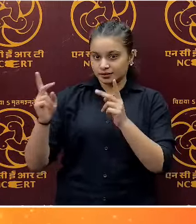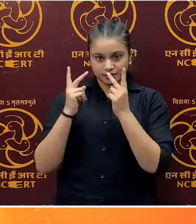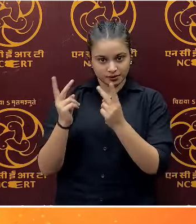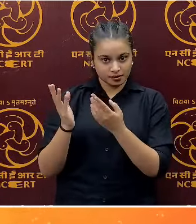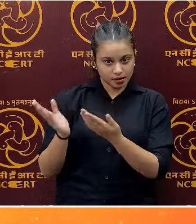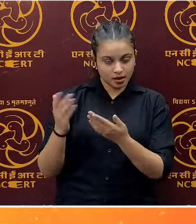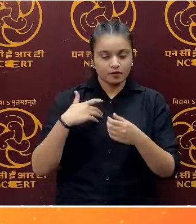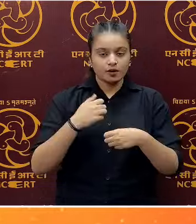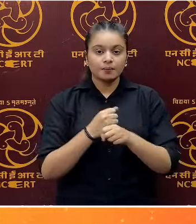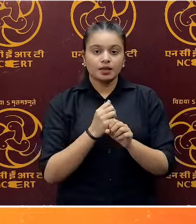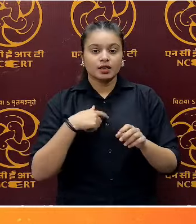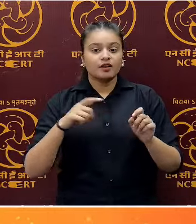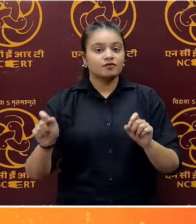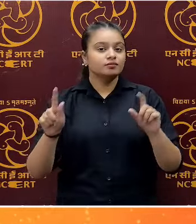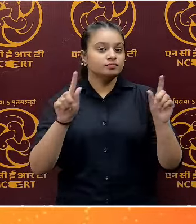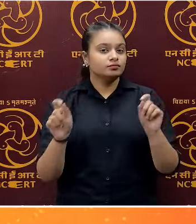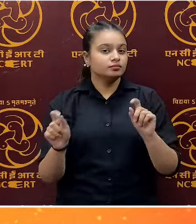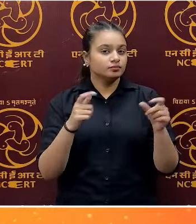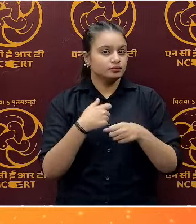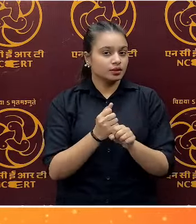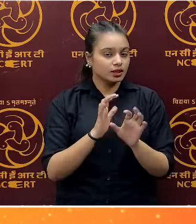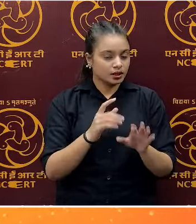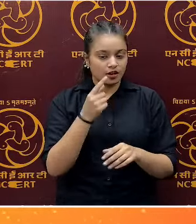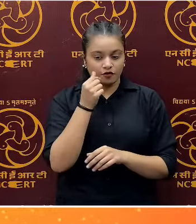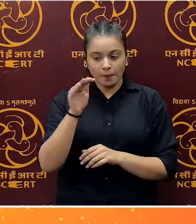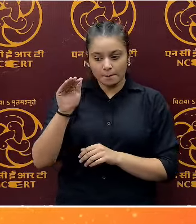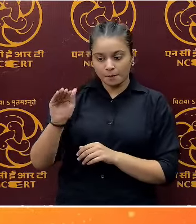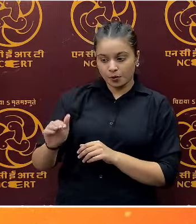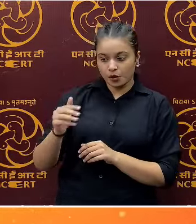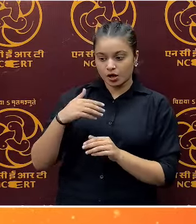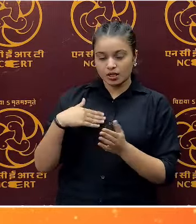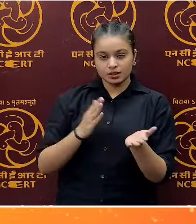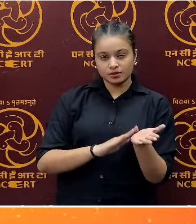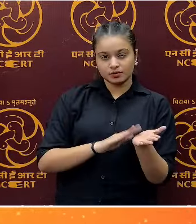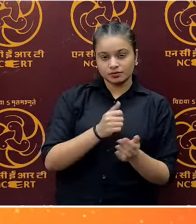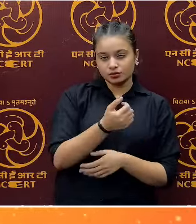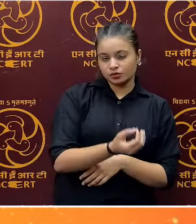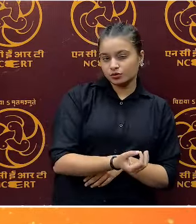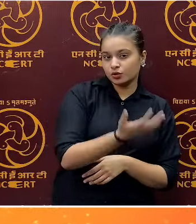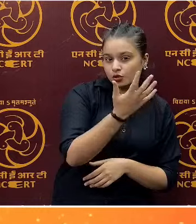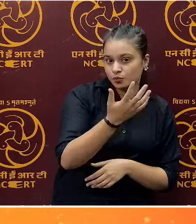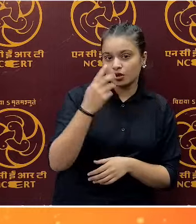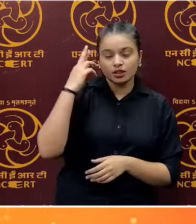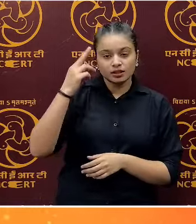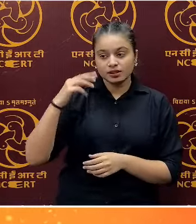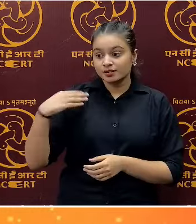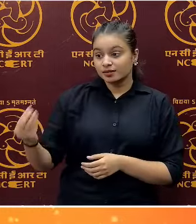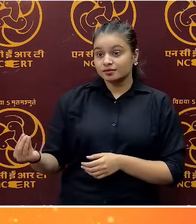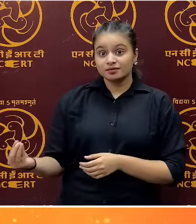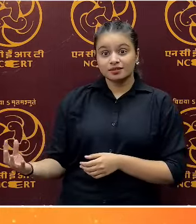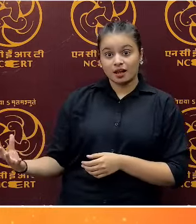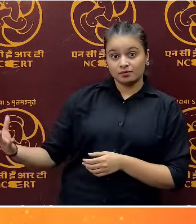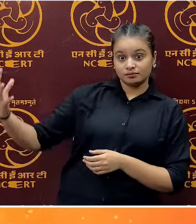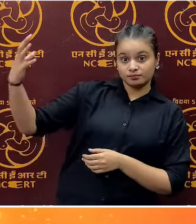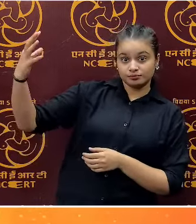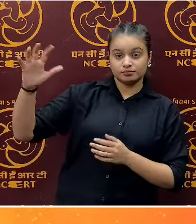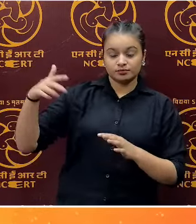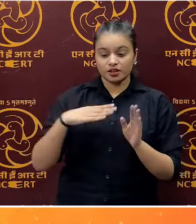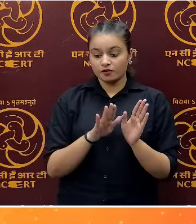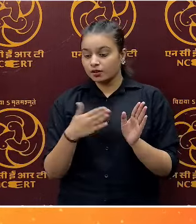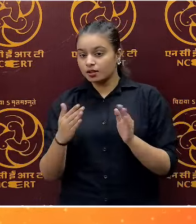have created this slide where the boy on the very top corner is saying good morning as the sun is rising. Then there is this boy near his